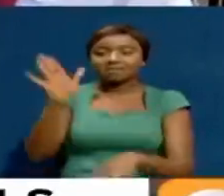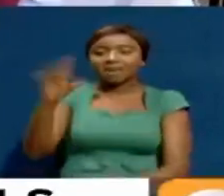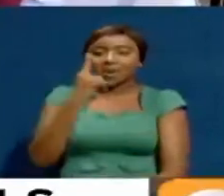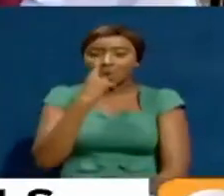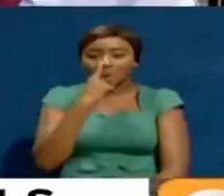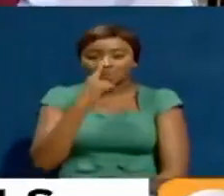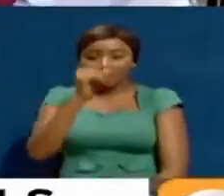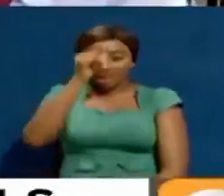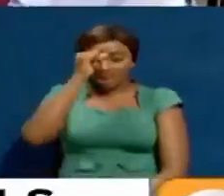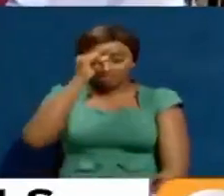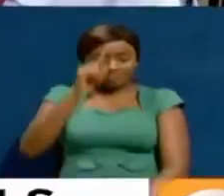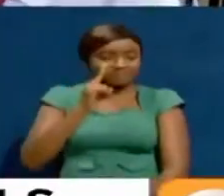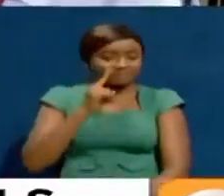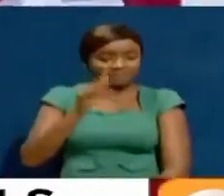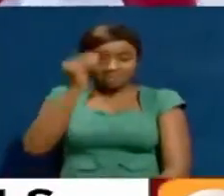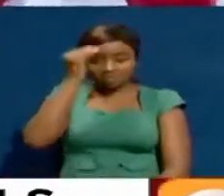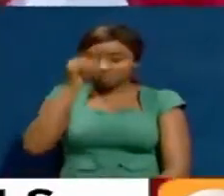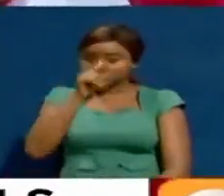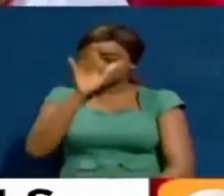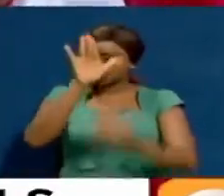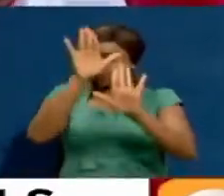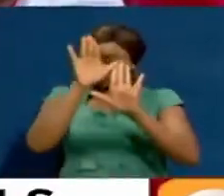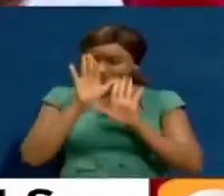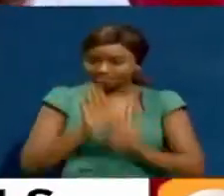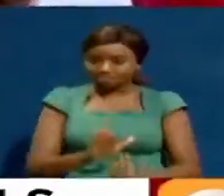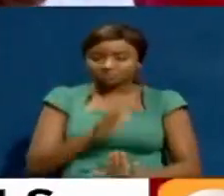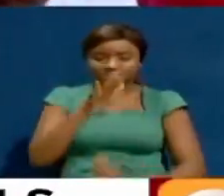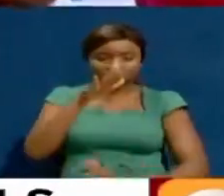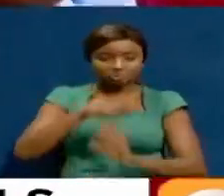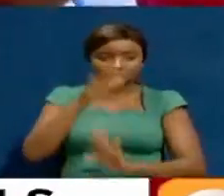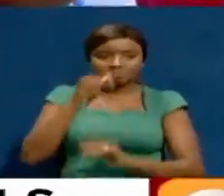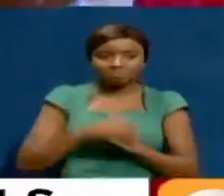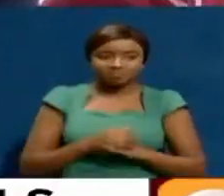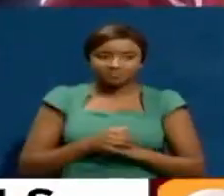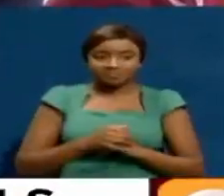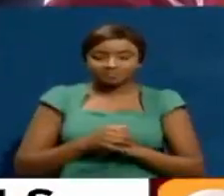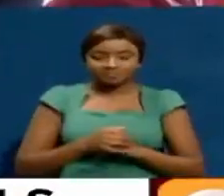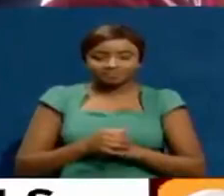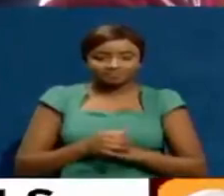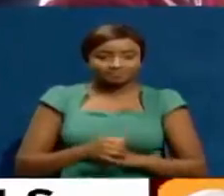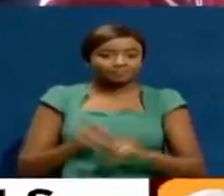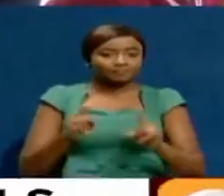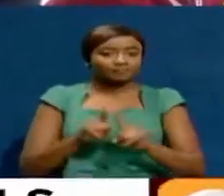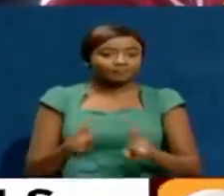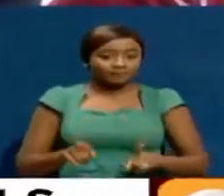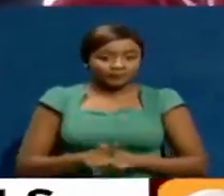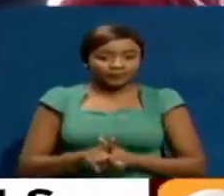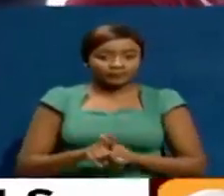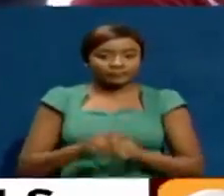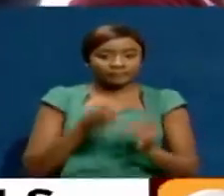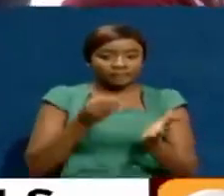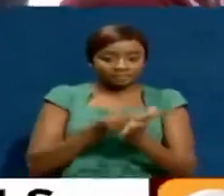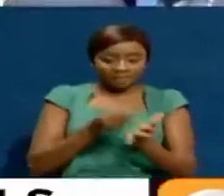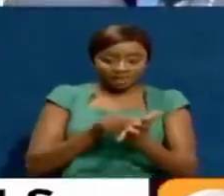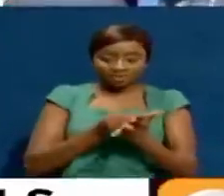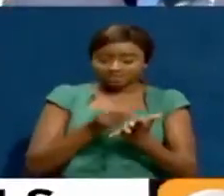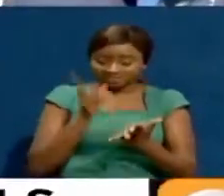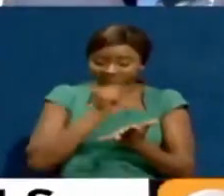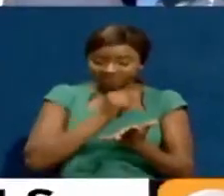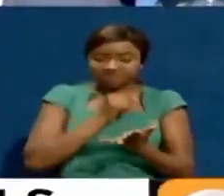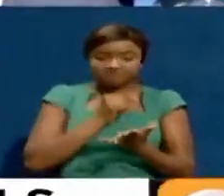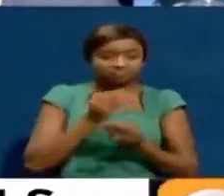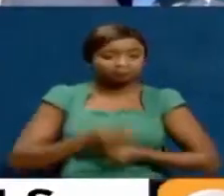The government prioritizes education as an important aspect of what it is doing. And as a result, money was released to